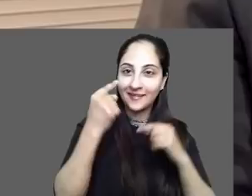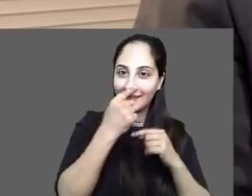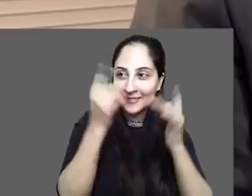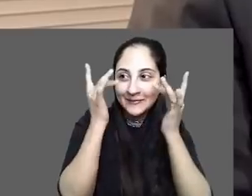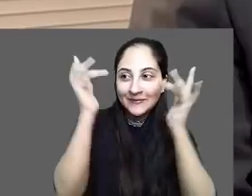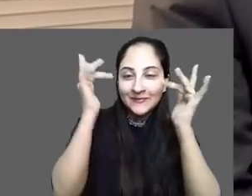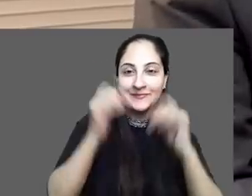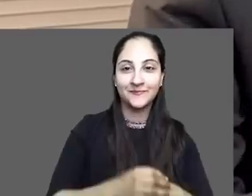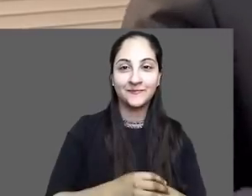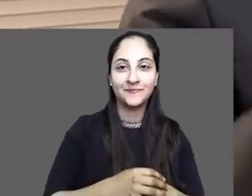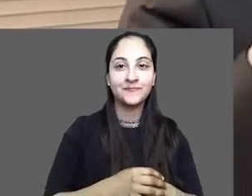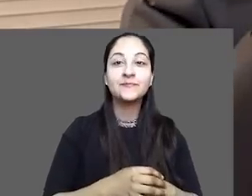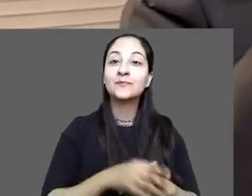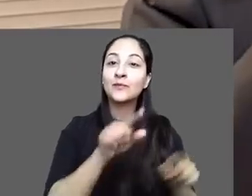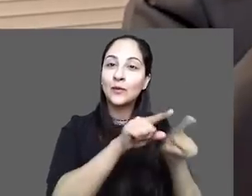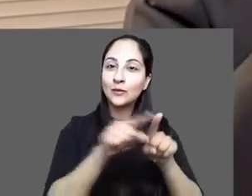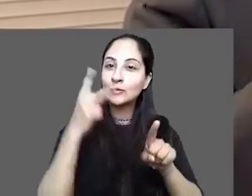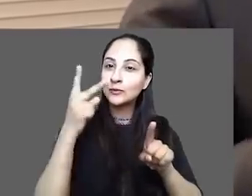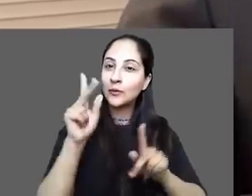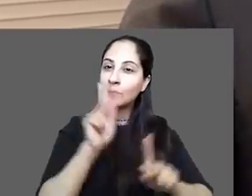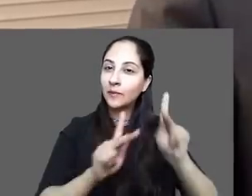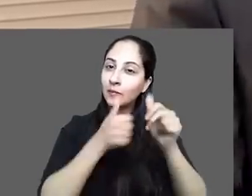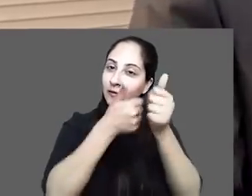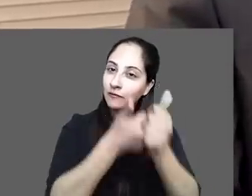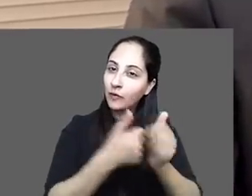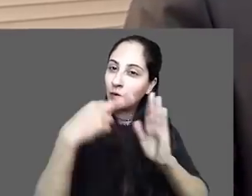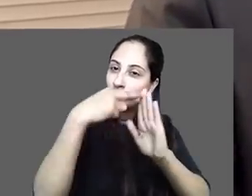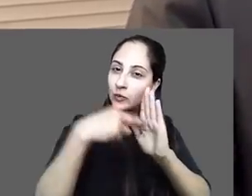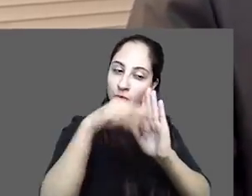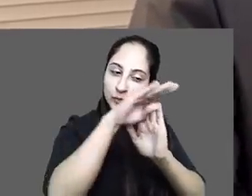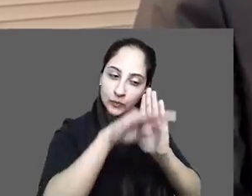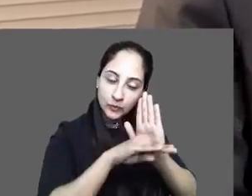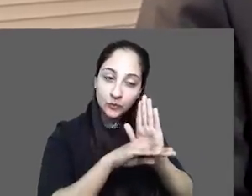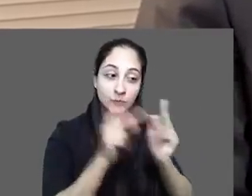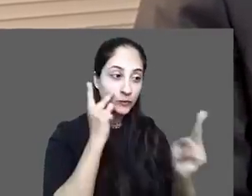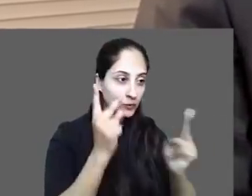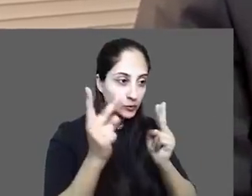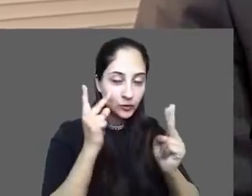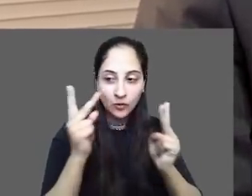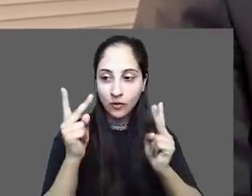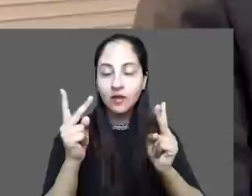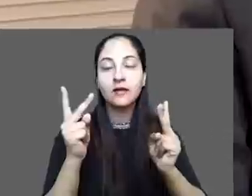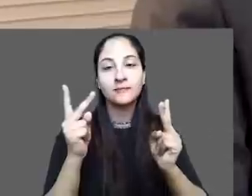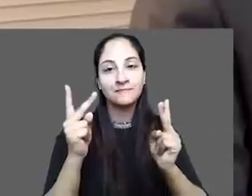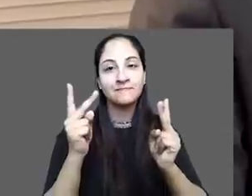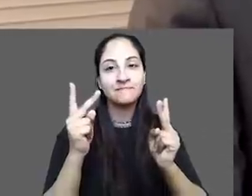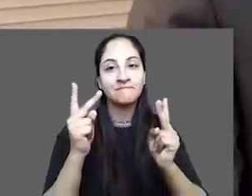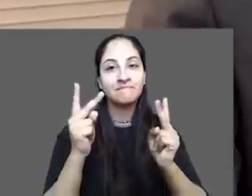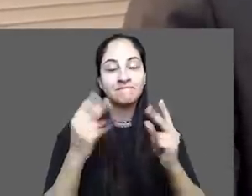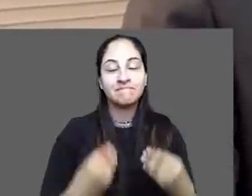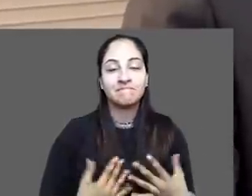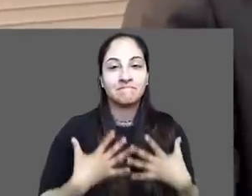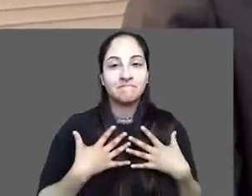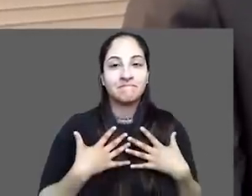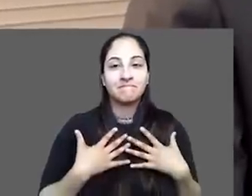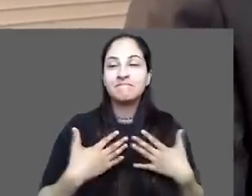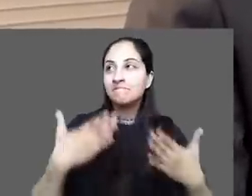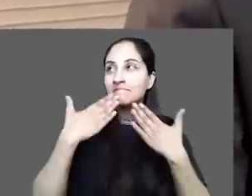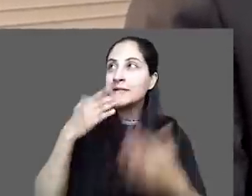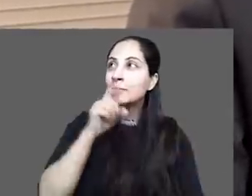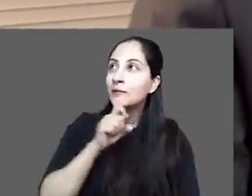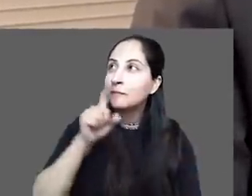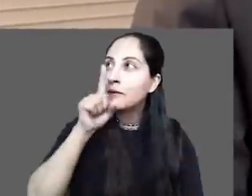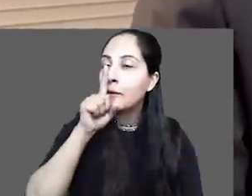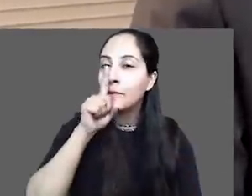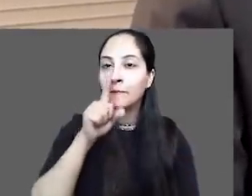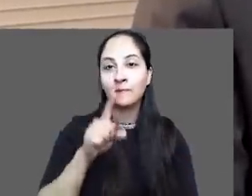smiling faces. Well, their smiling eyes, and how everyone embraced the changes and guidelines. It really gave